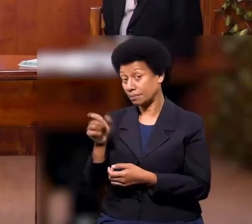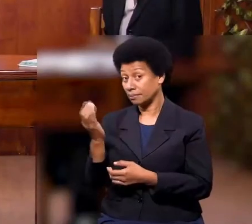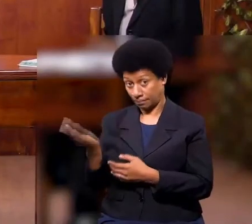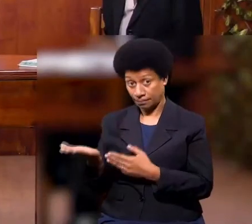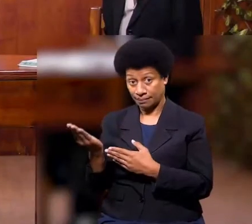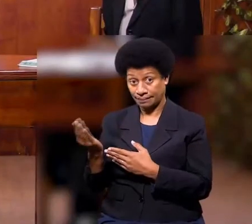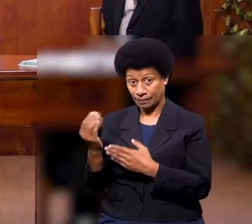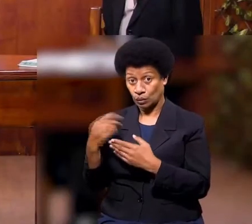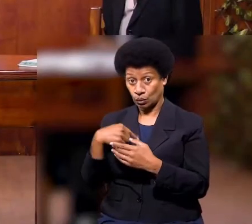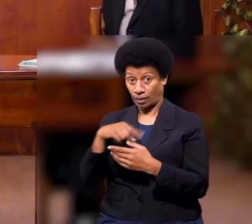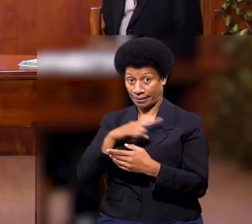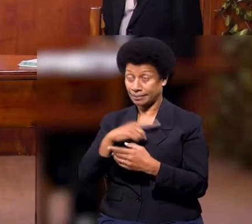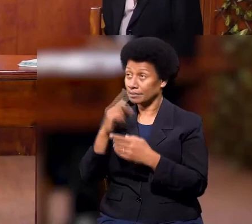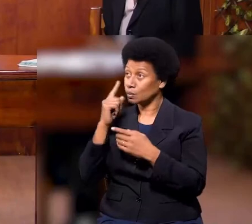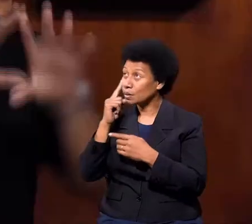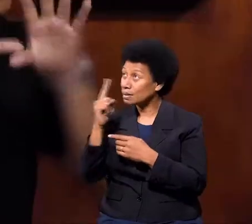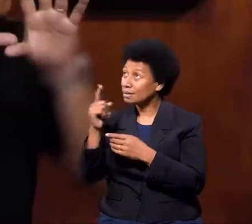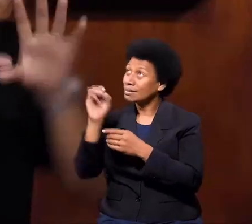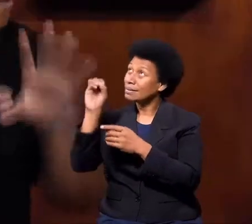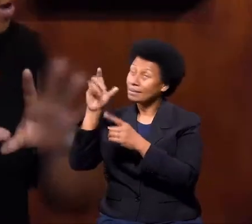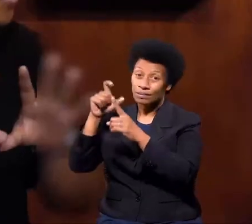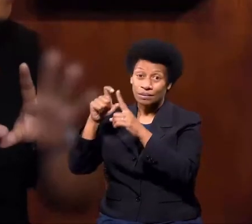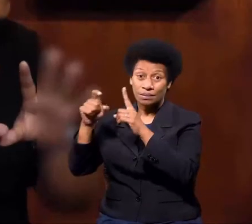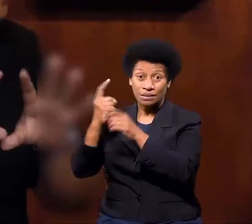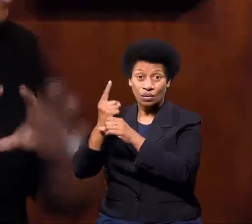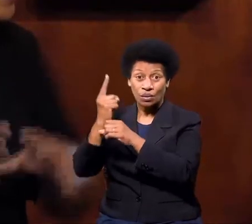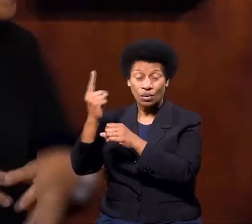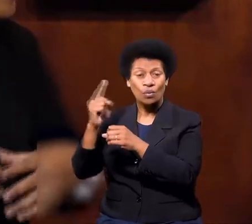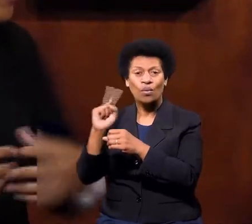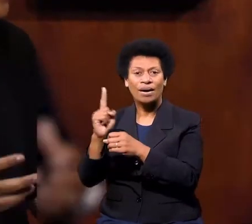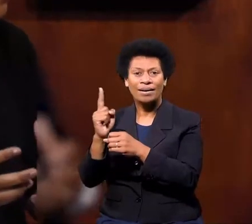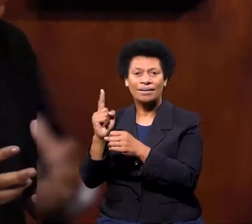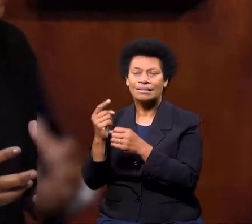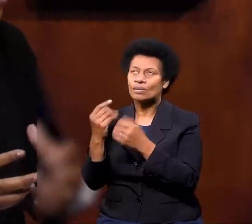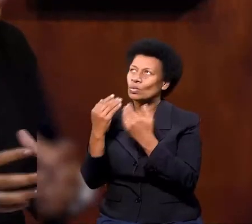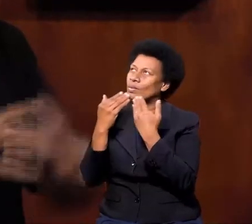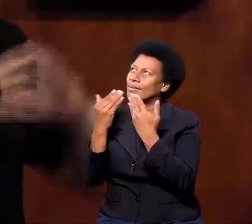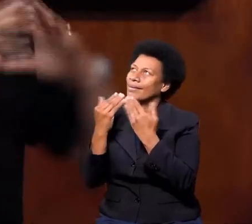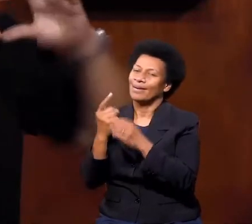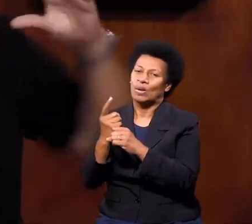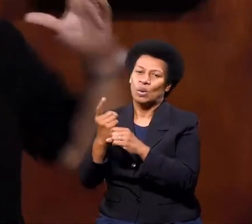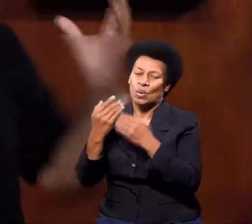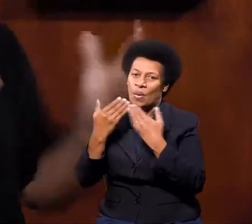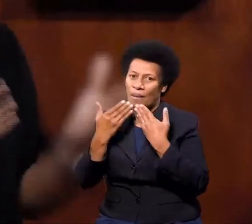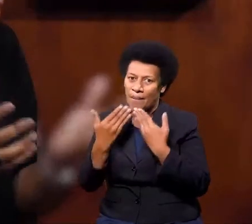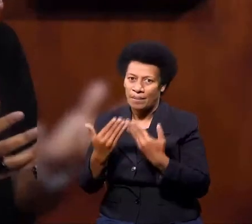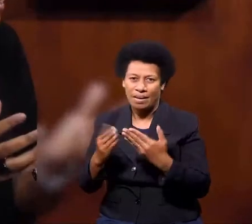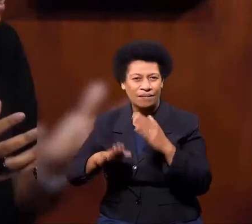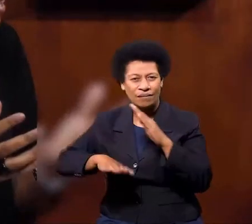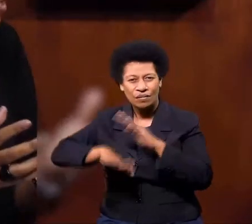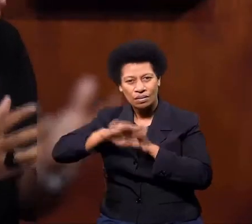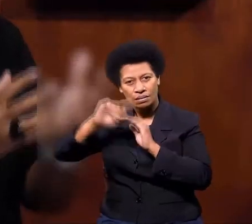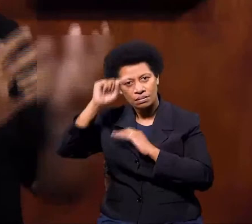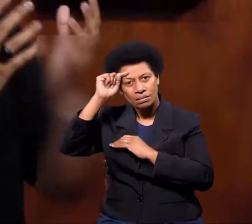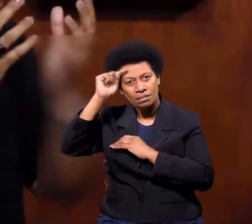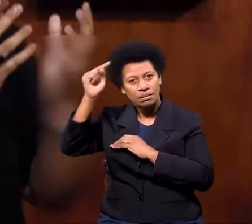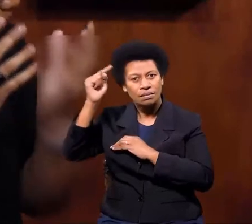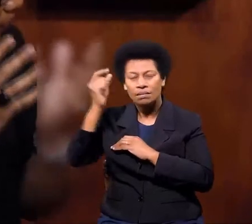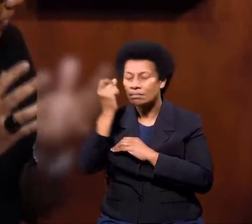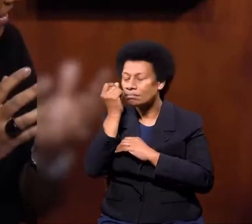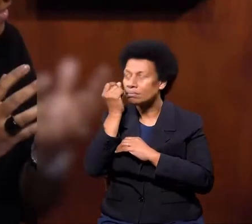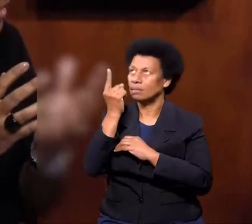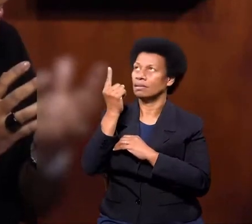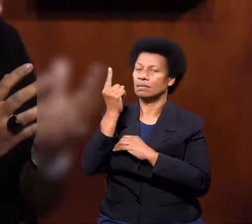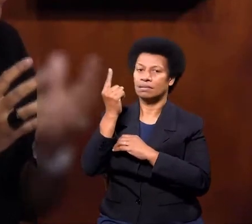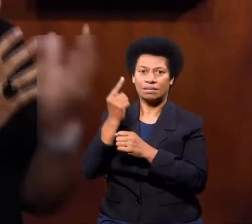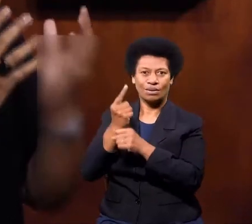are supposed to be in, to see the commandment of God as a privilege to obey, when we fully understand what